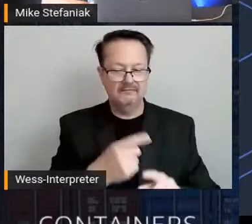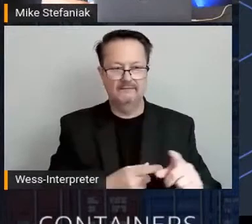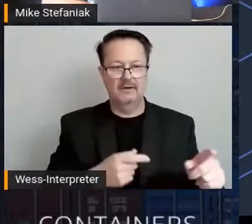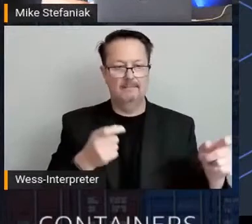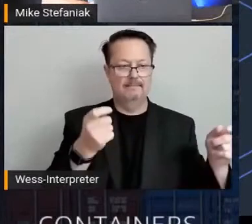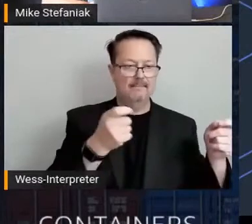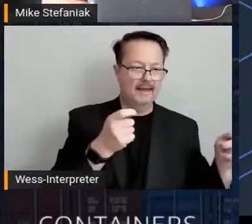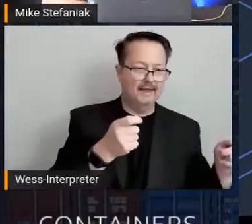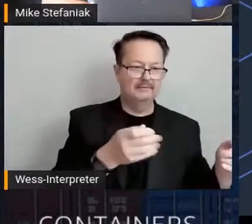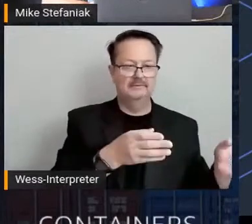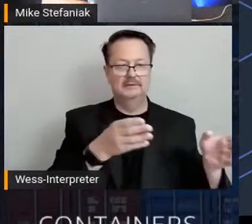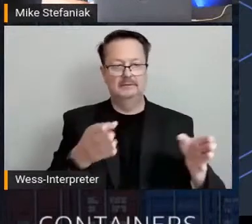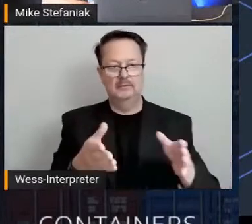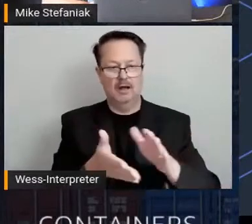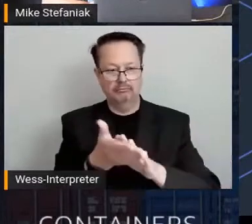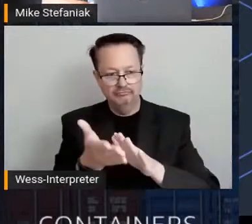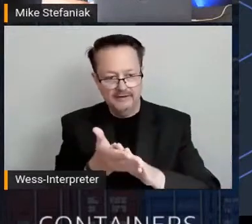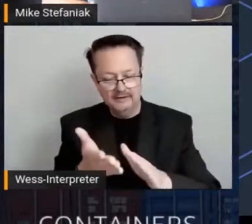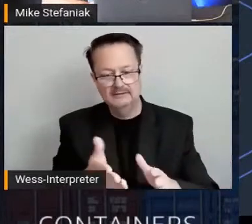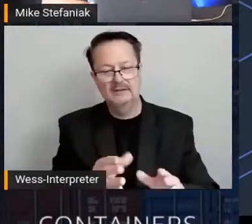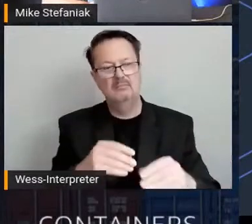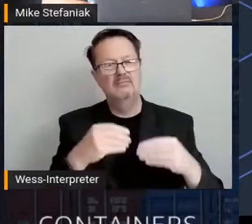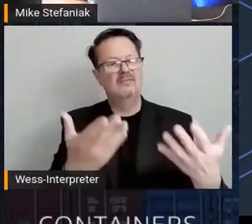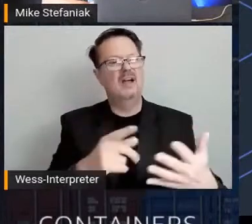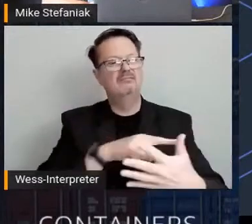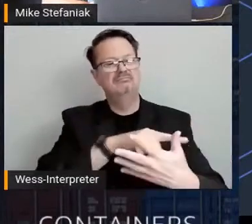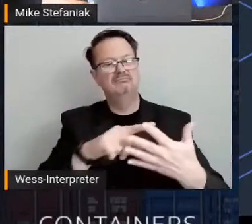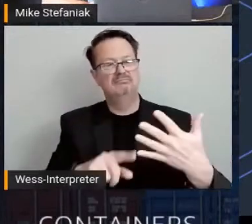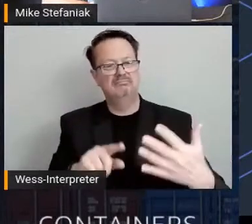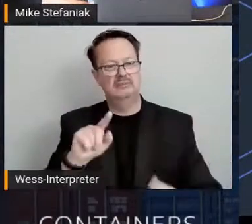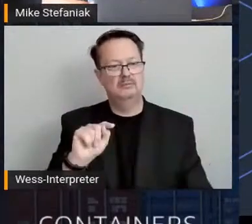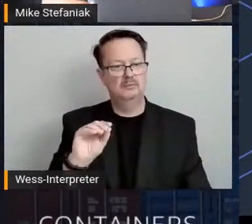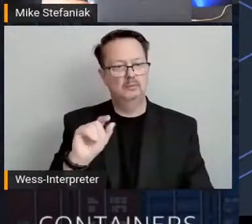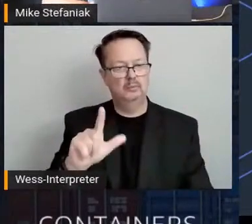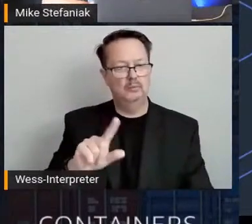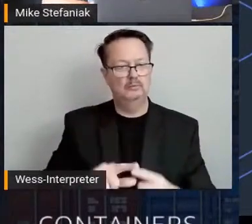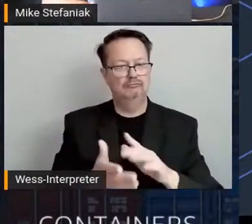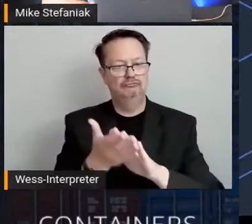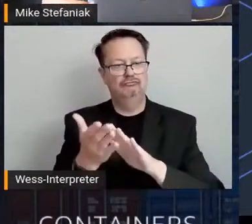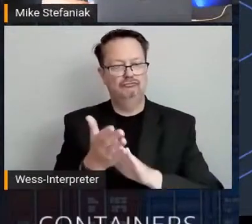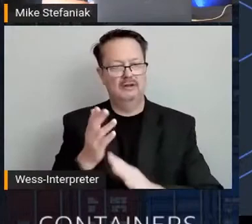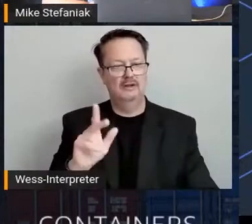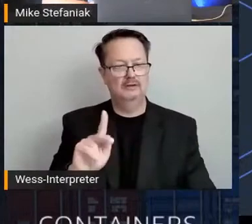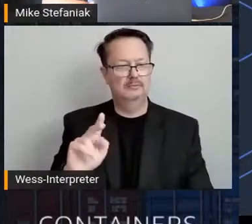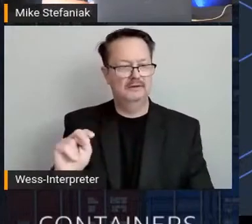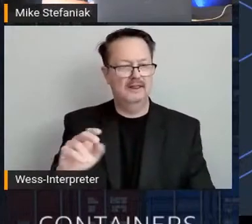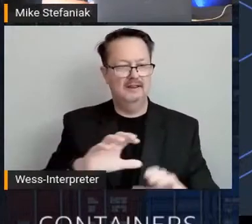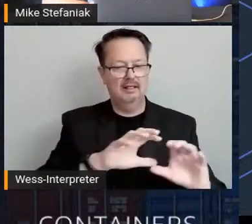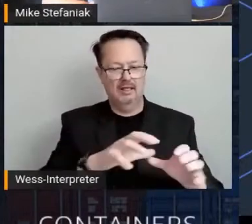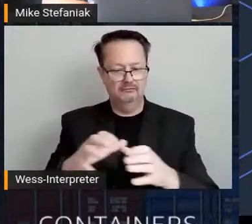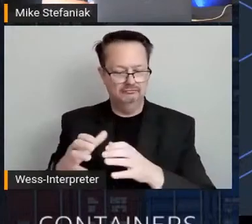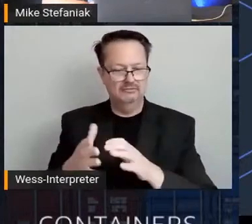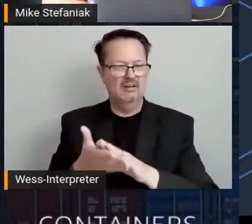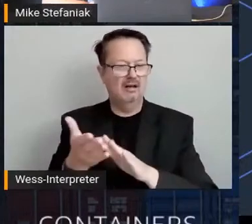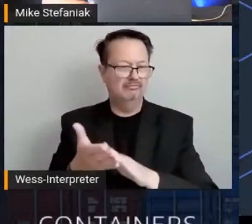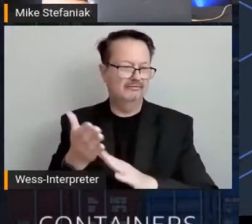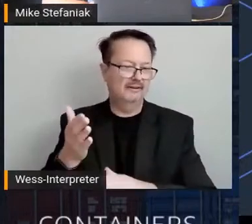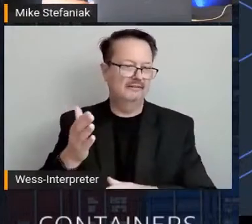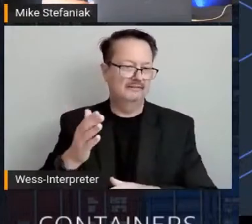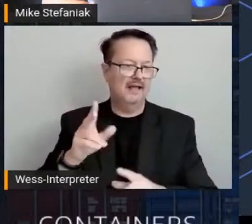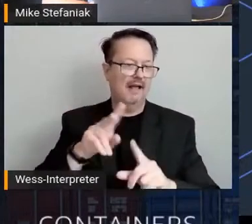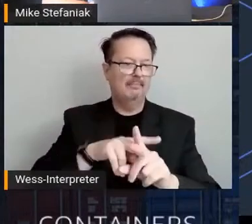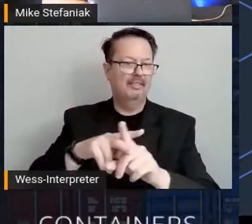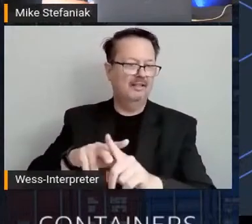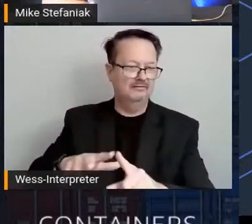to operations, and provide you all the tooling to be able to run Kubernetes clusters and operate applications across